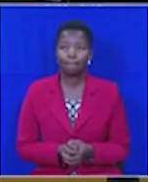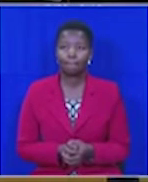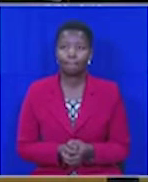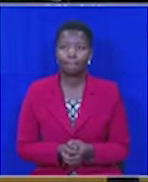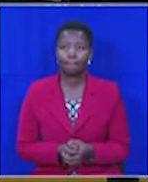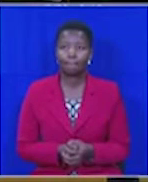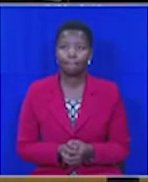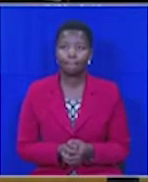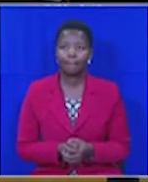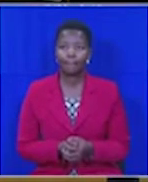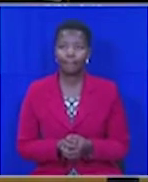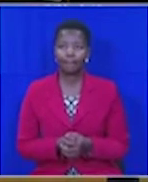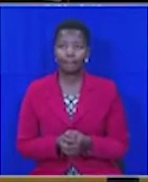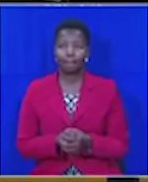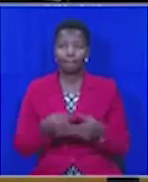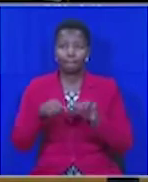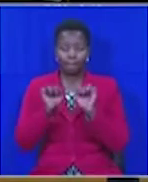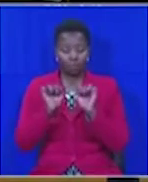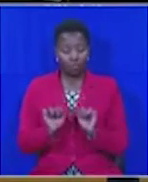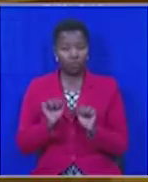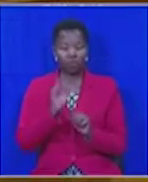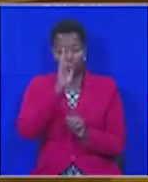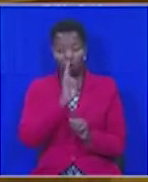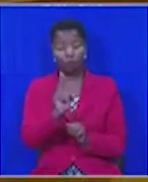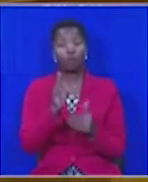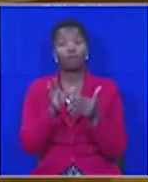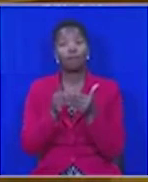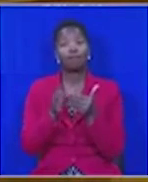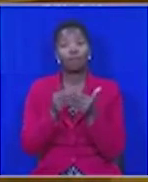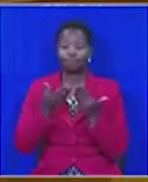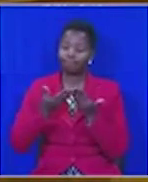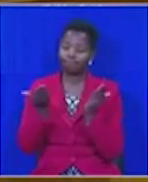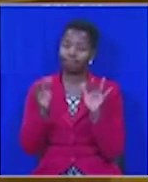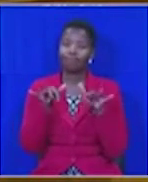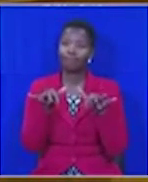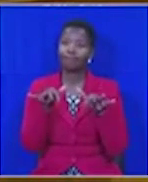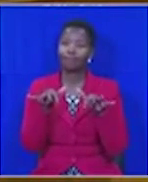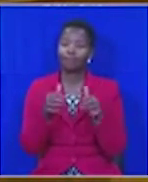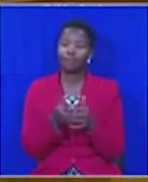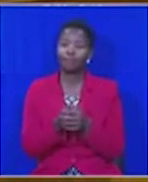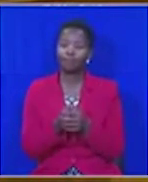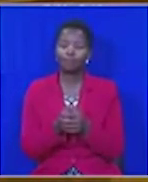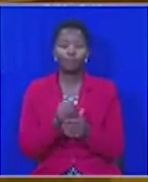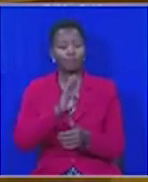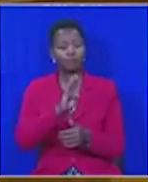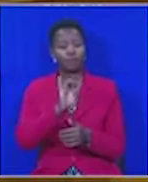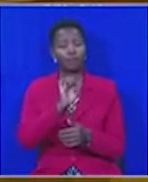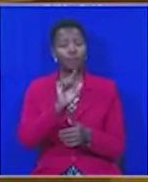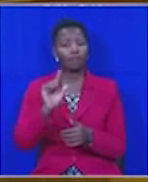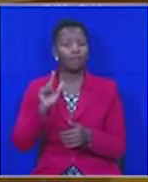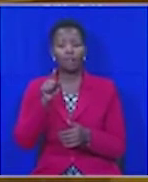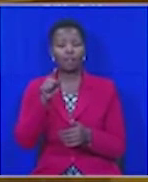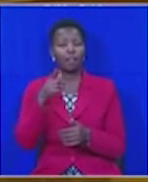Chairperson, honorable members, and members of the public, this bill is about ensuring that South Africa